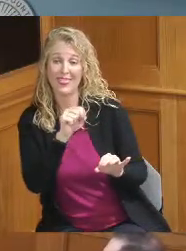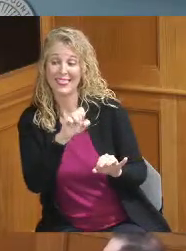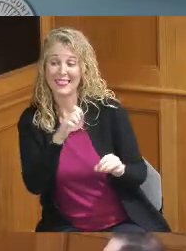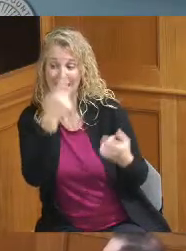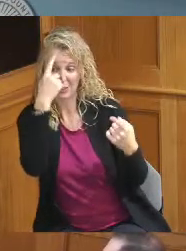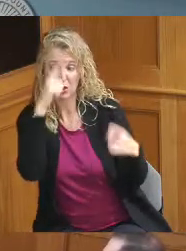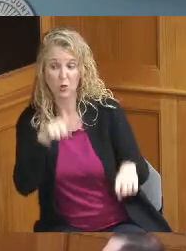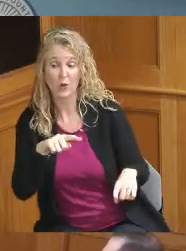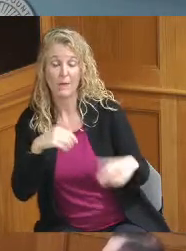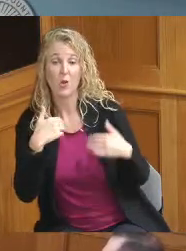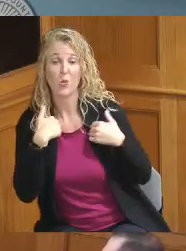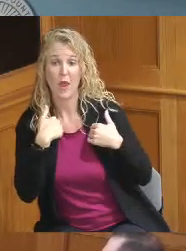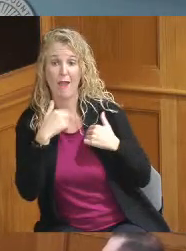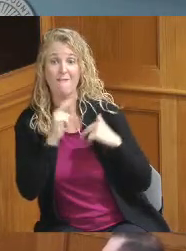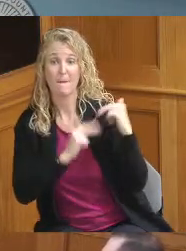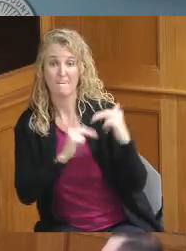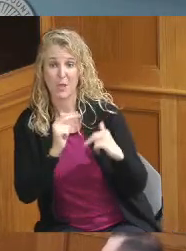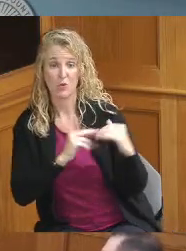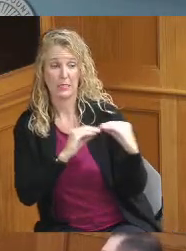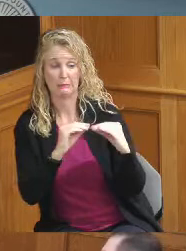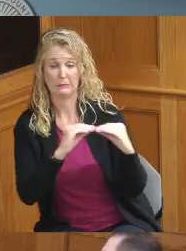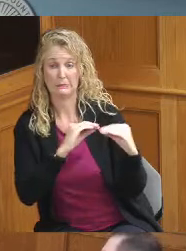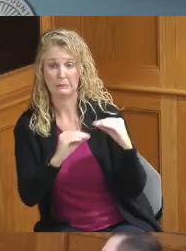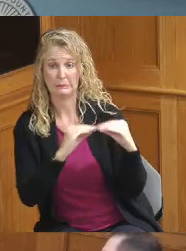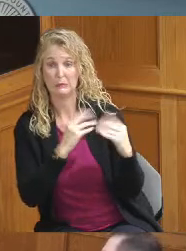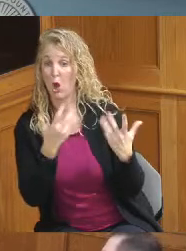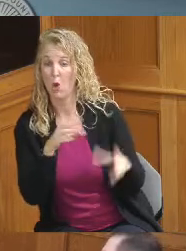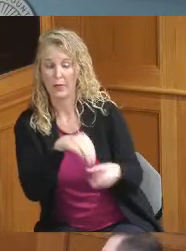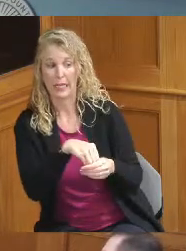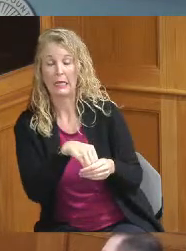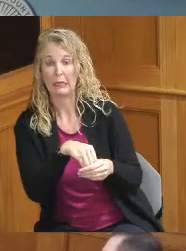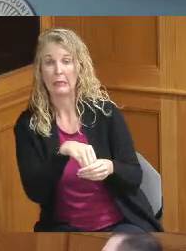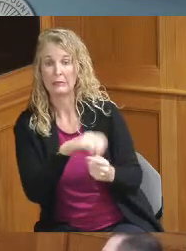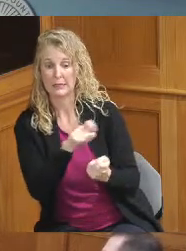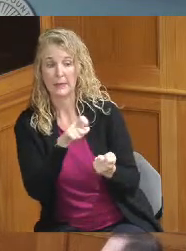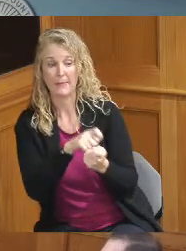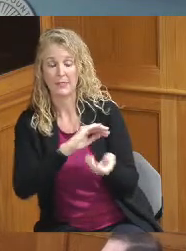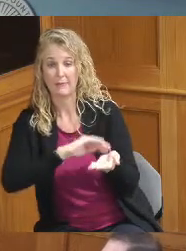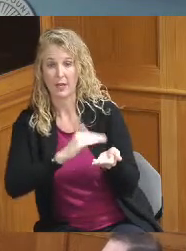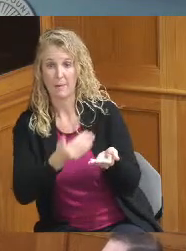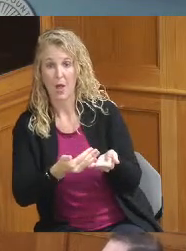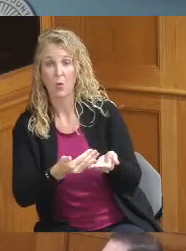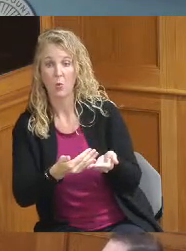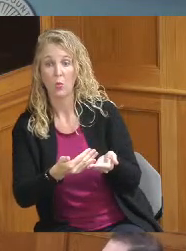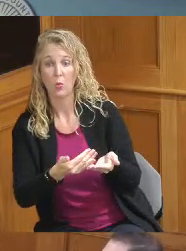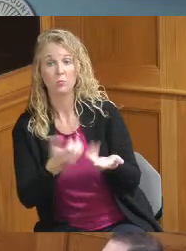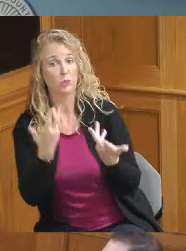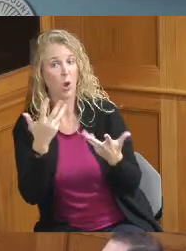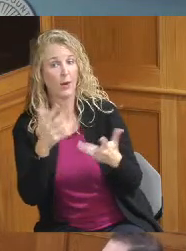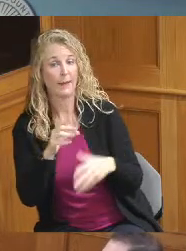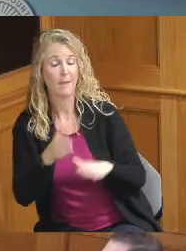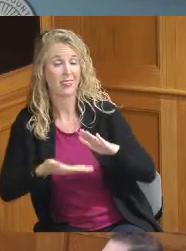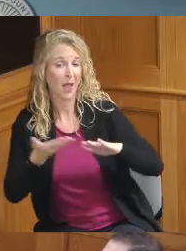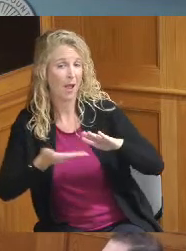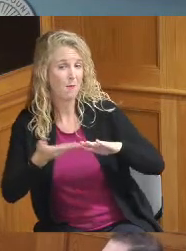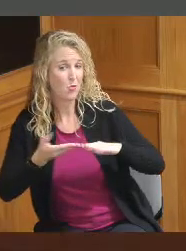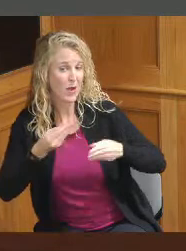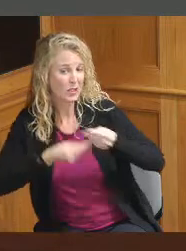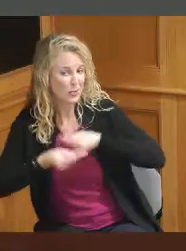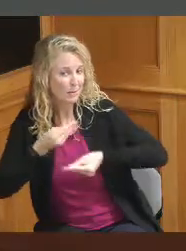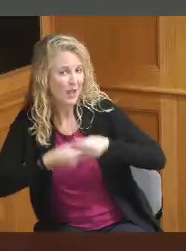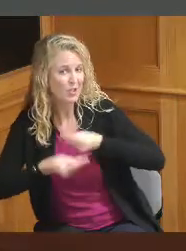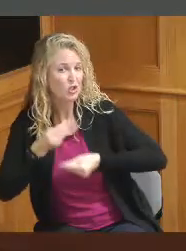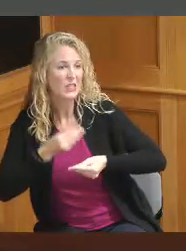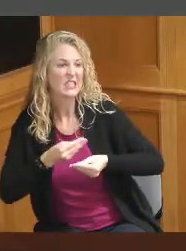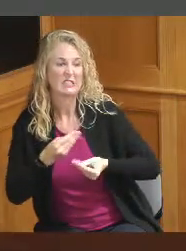have capital maintenance. You're absolutely correct. It is specified as a specific number. The operations budget is really handled like